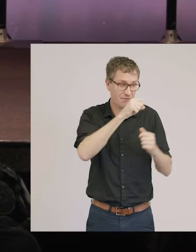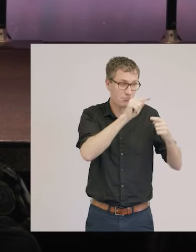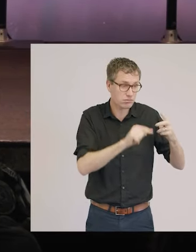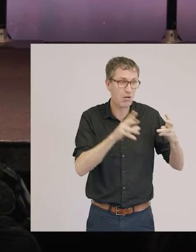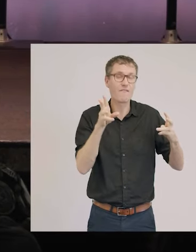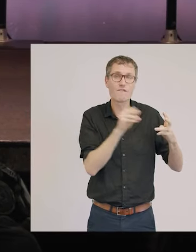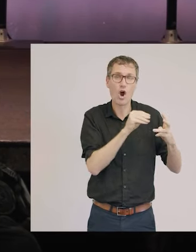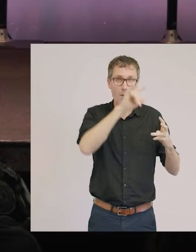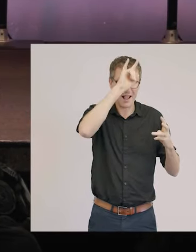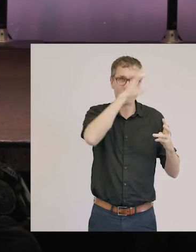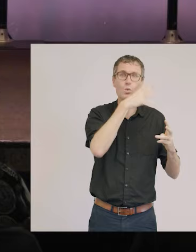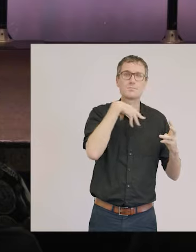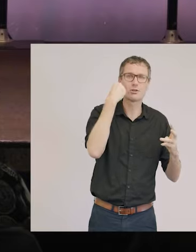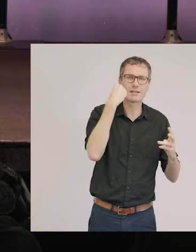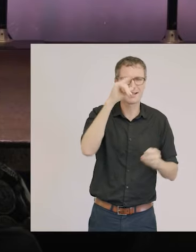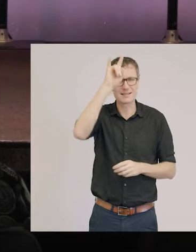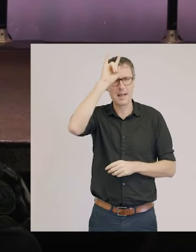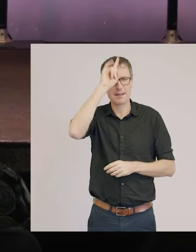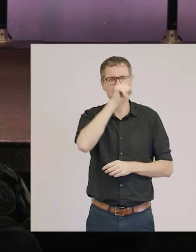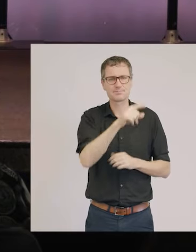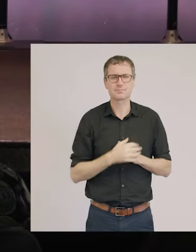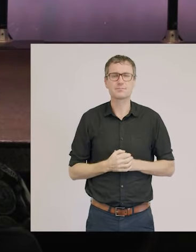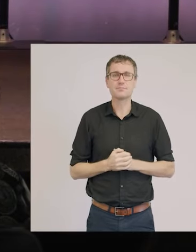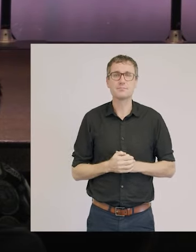of spirits and demons.